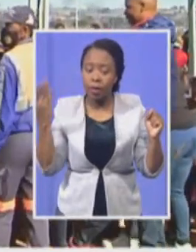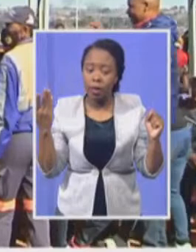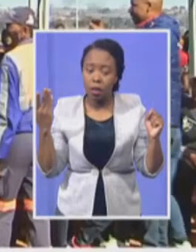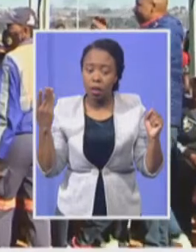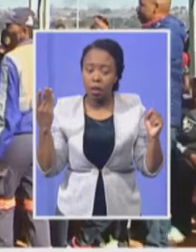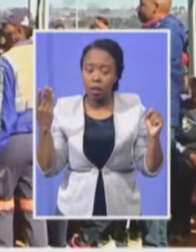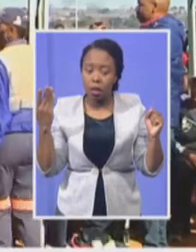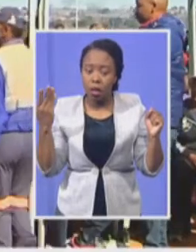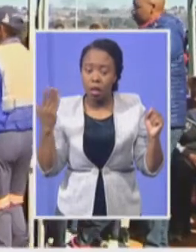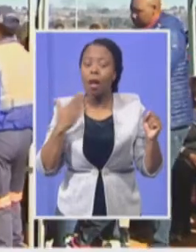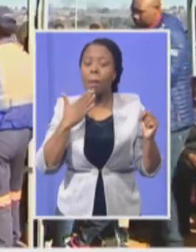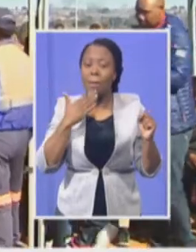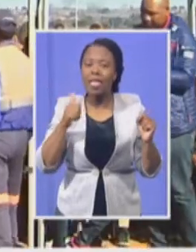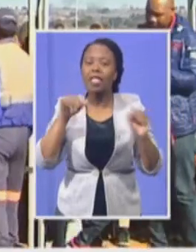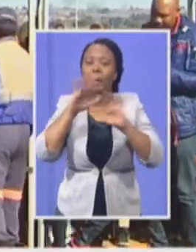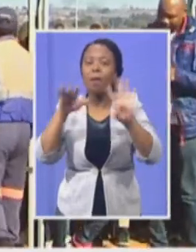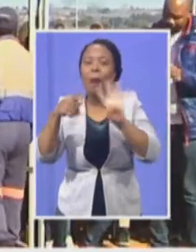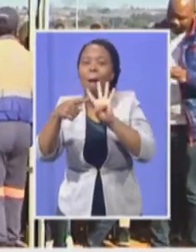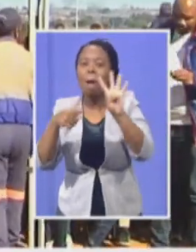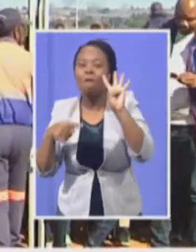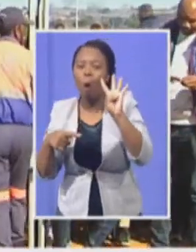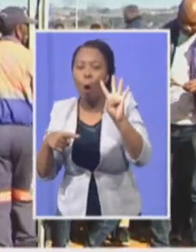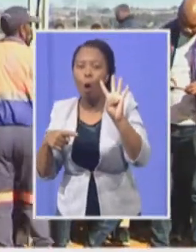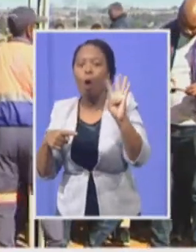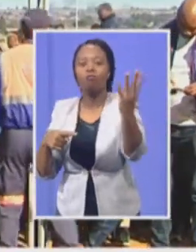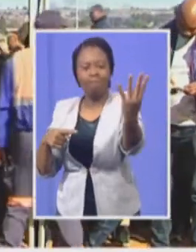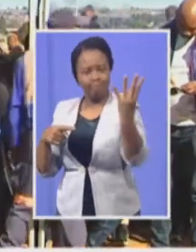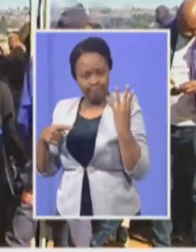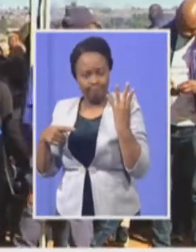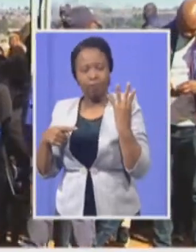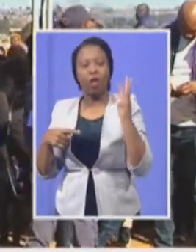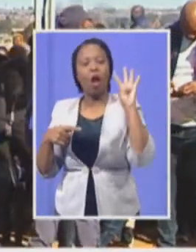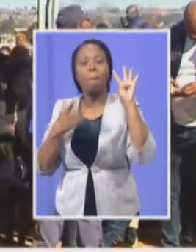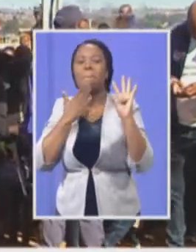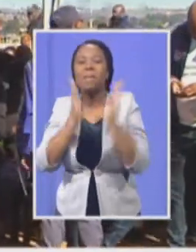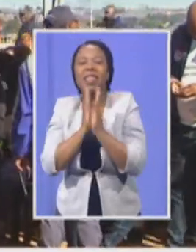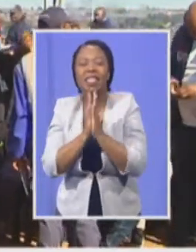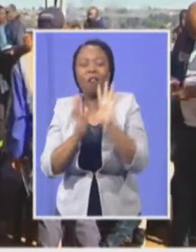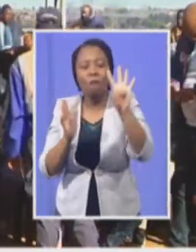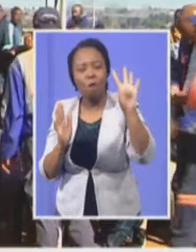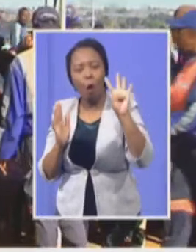ngicela abanye futhi abawu4 abantu abawu4 please